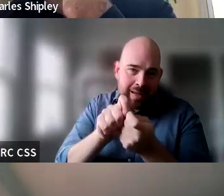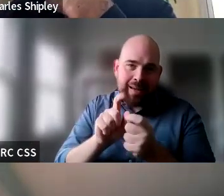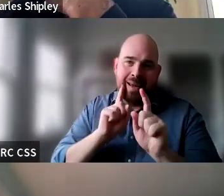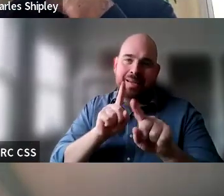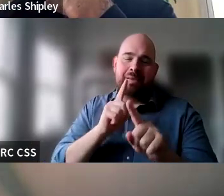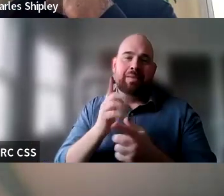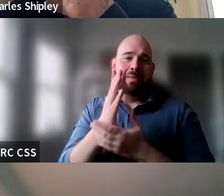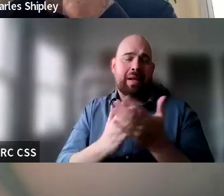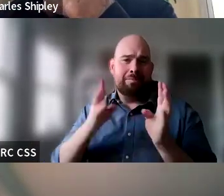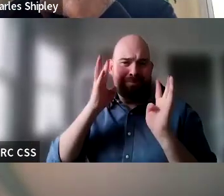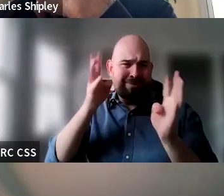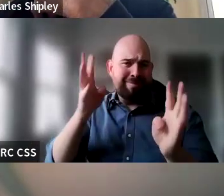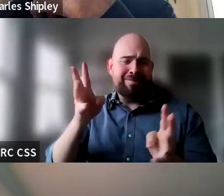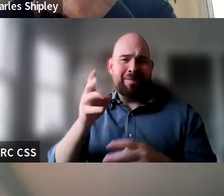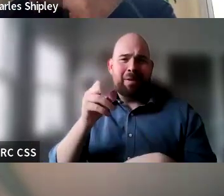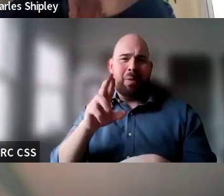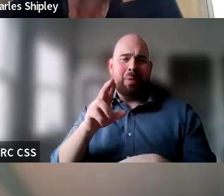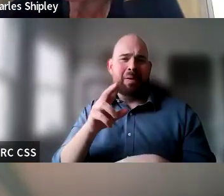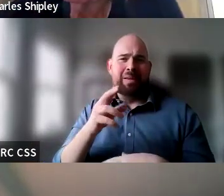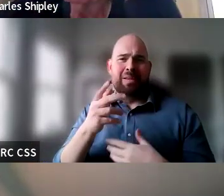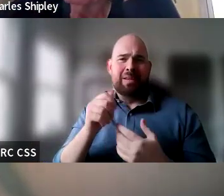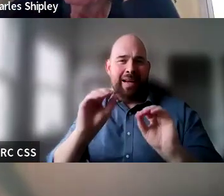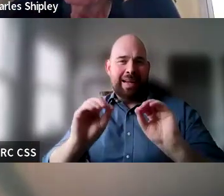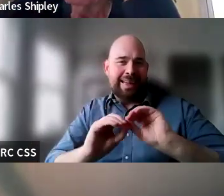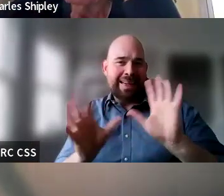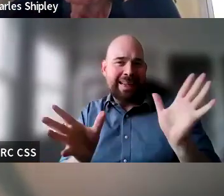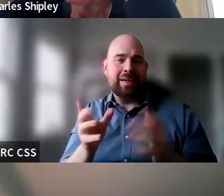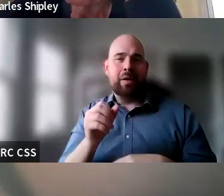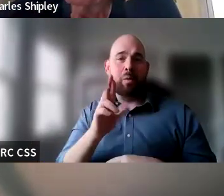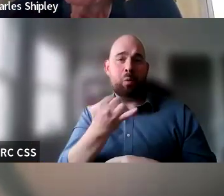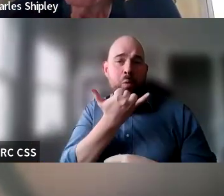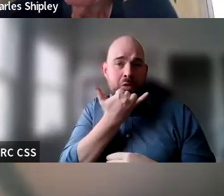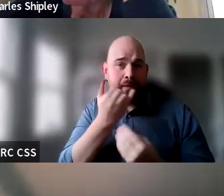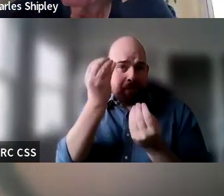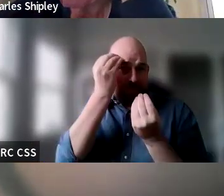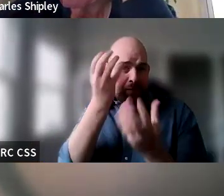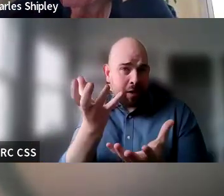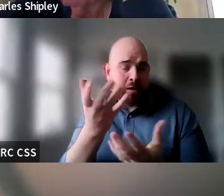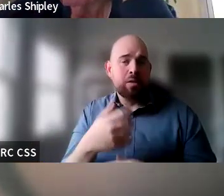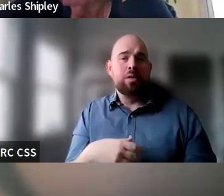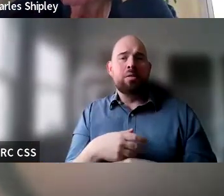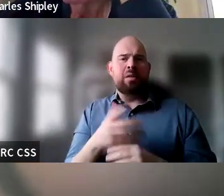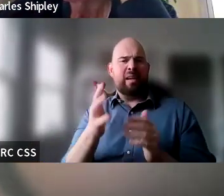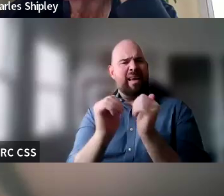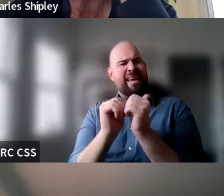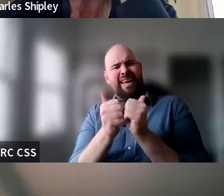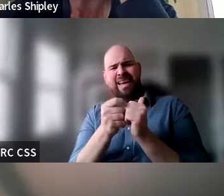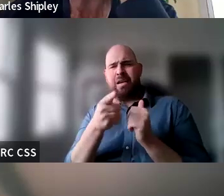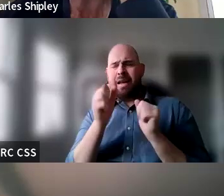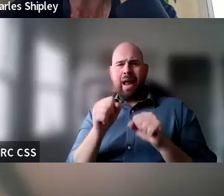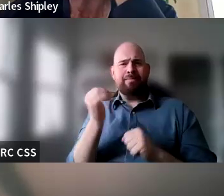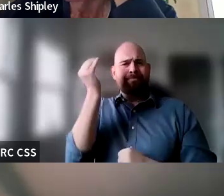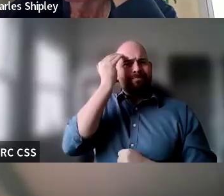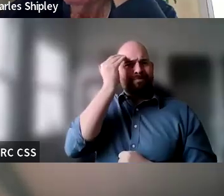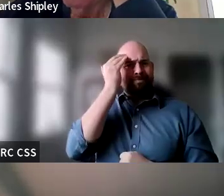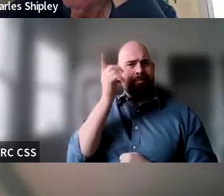Google. It's not the most trustworthy thing for an exact answer. You know, it can come up with its own answers or be unclear or truly just give